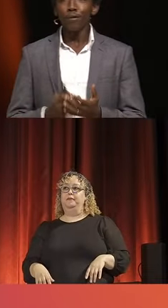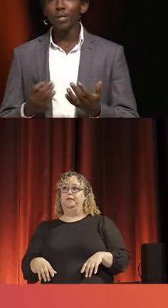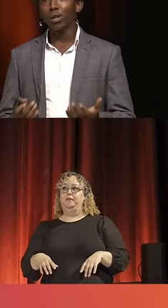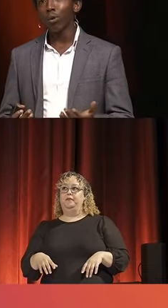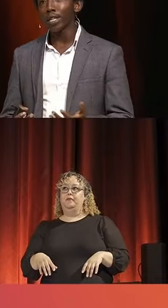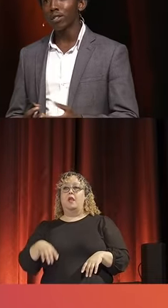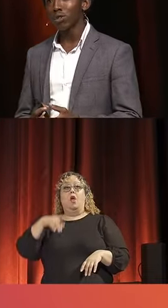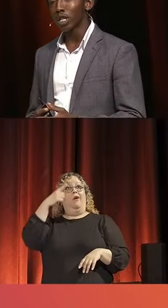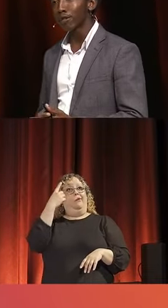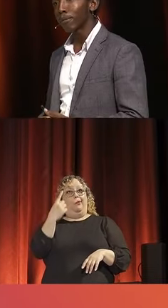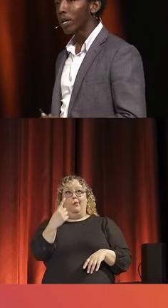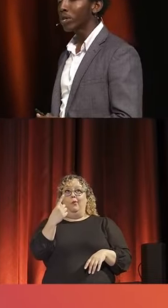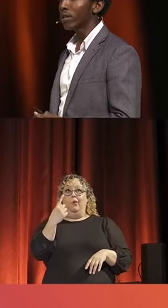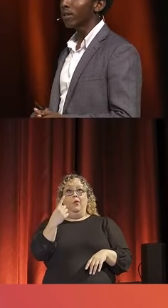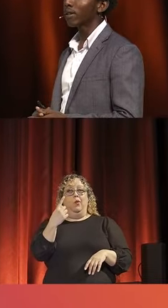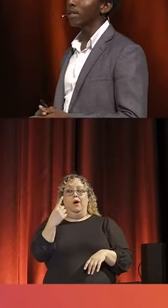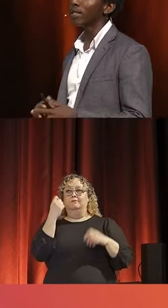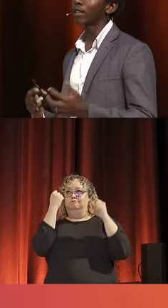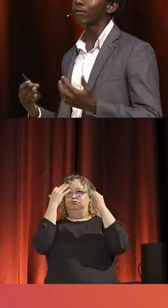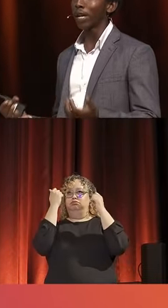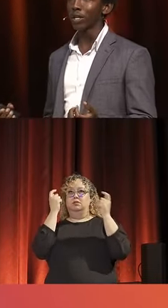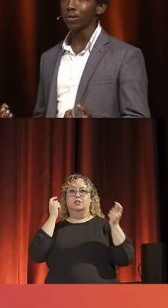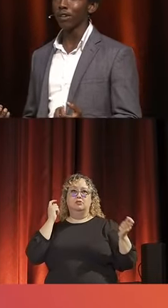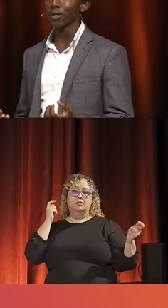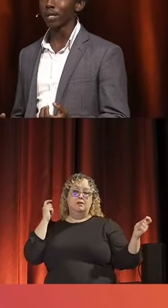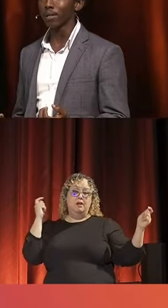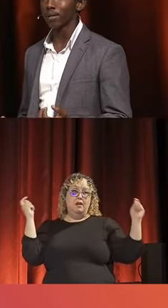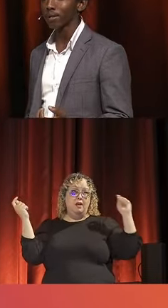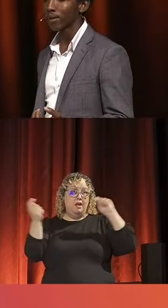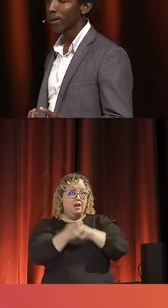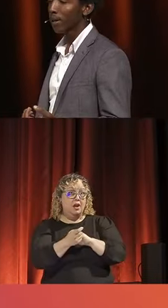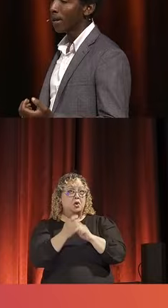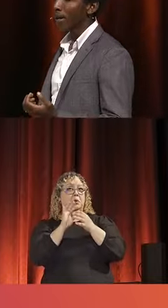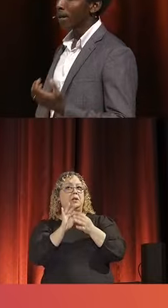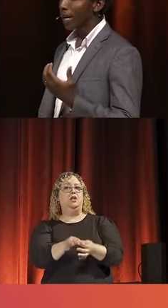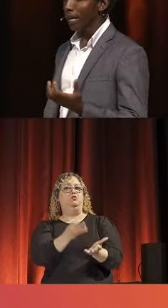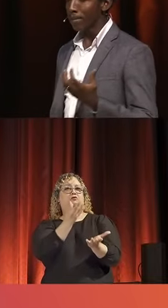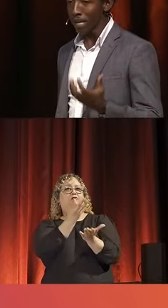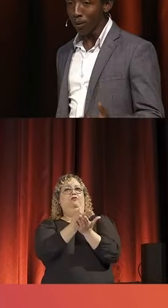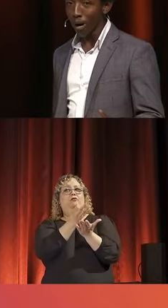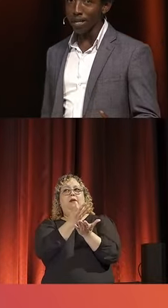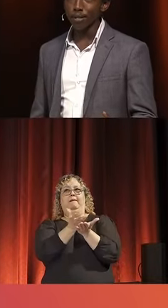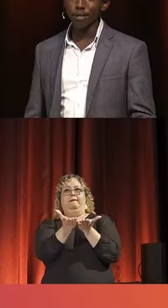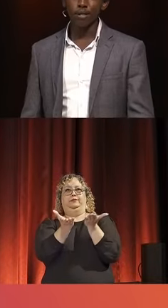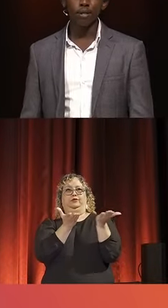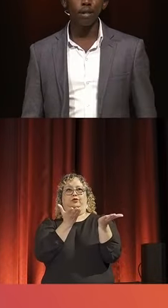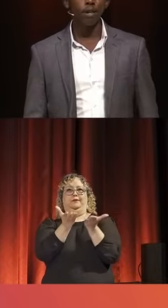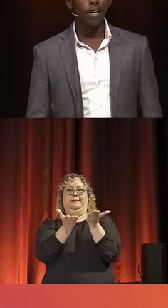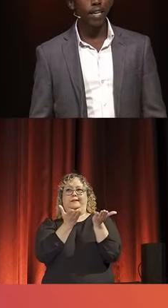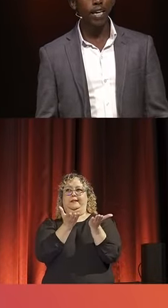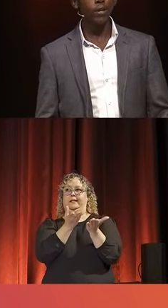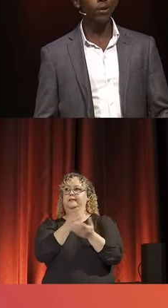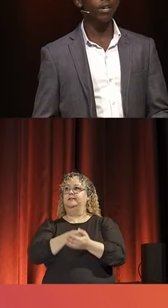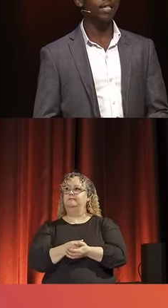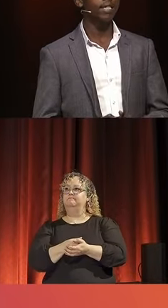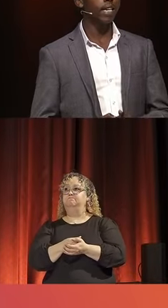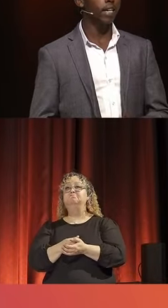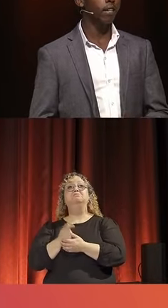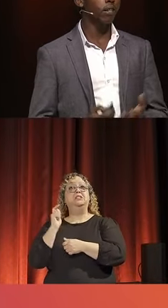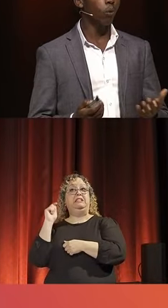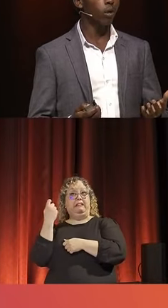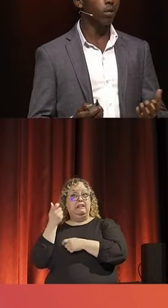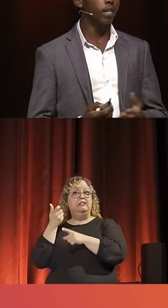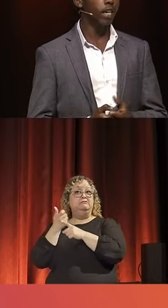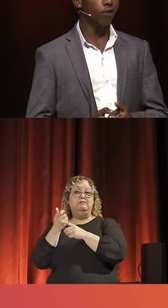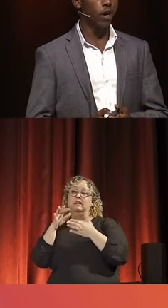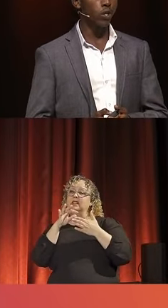One of these great transformations is in financial services. In many ways, Kenya is leading